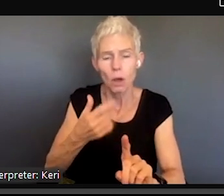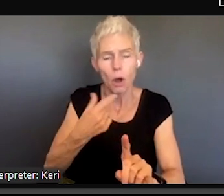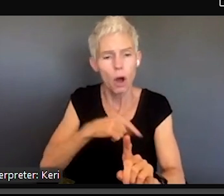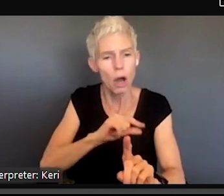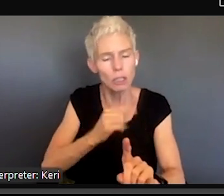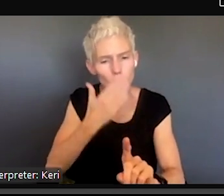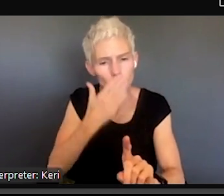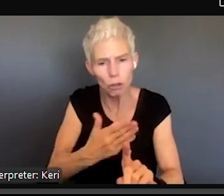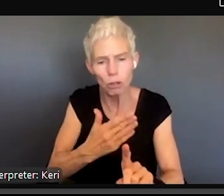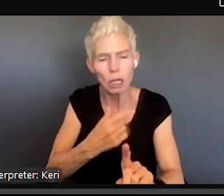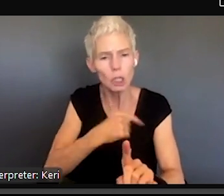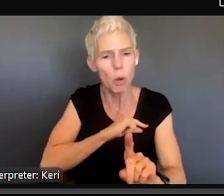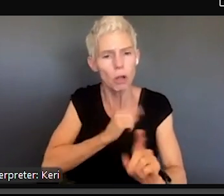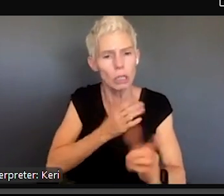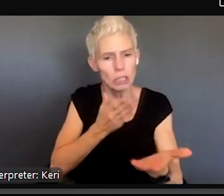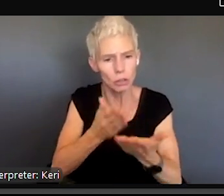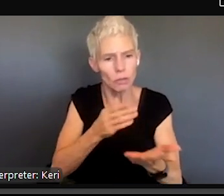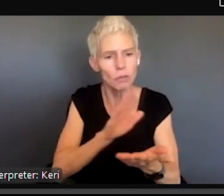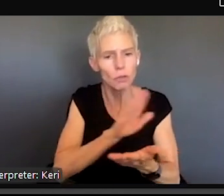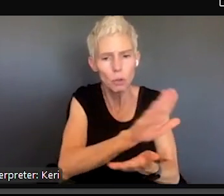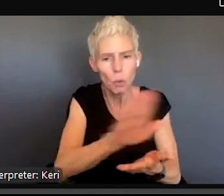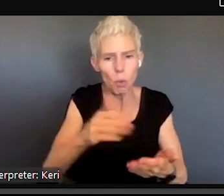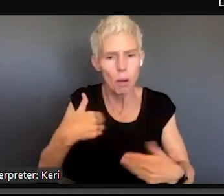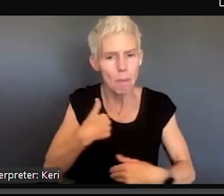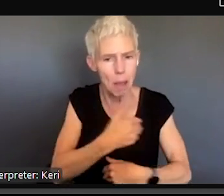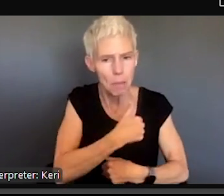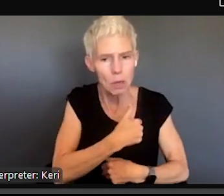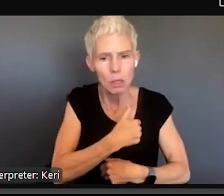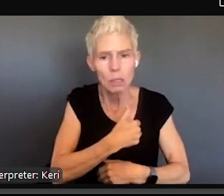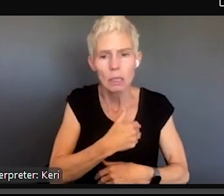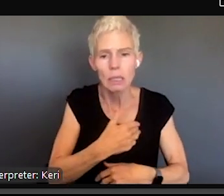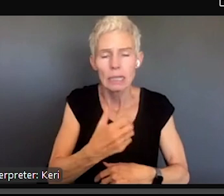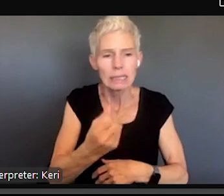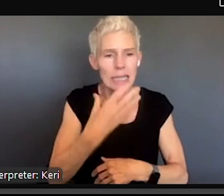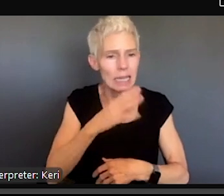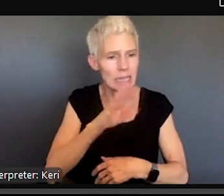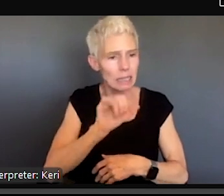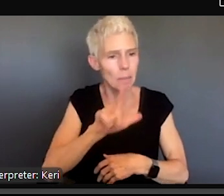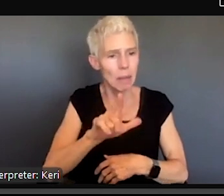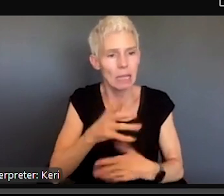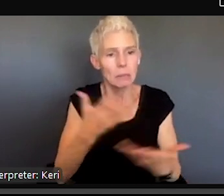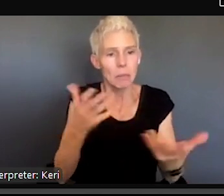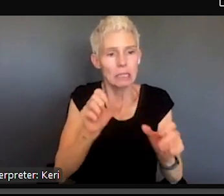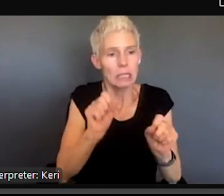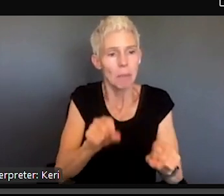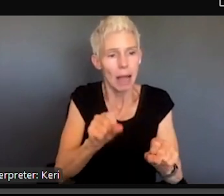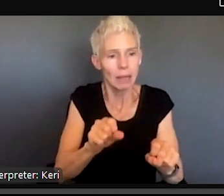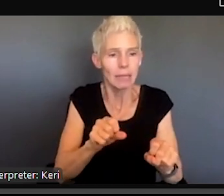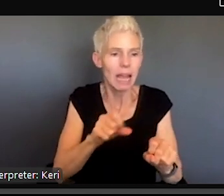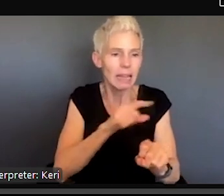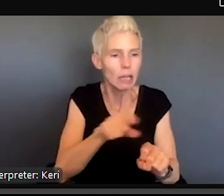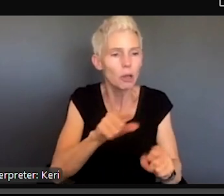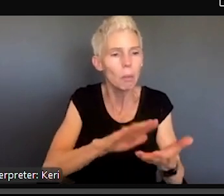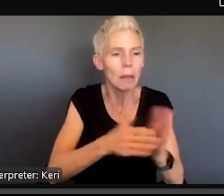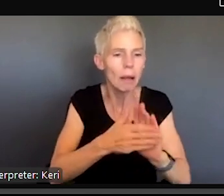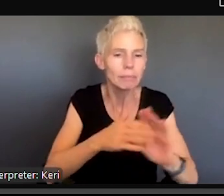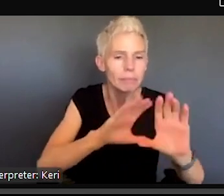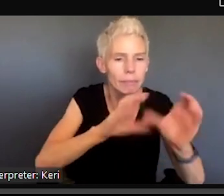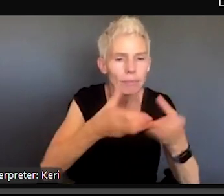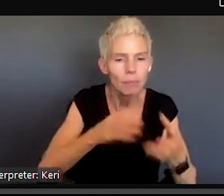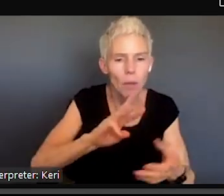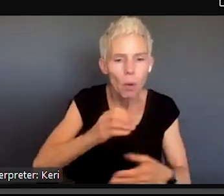quality services for the members. Bill as much as you possibly can, and then we'll make you whole. Next slide, please.